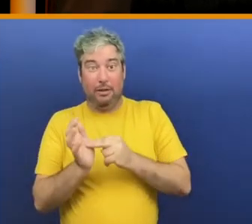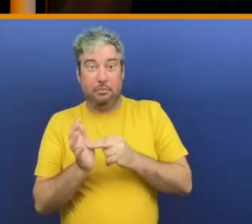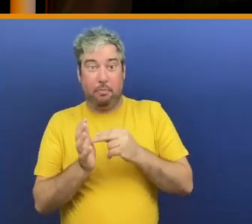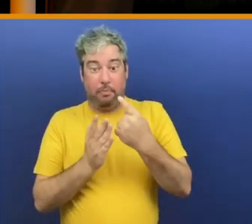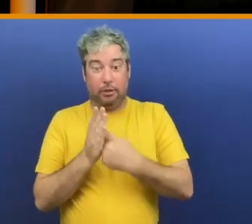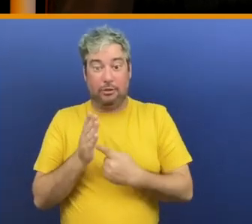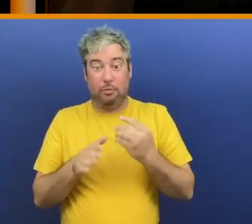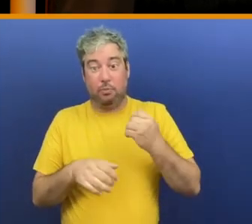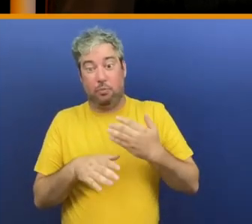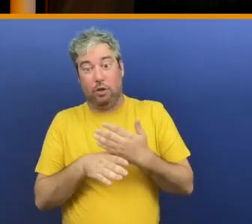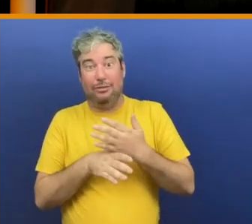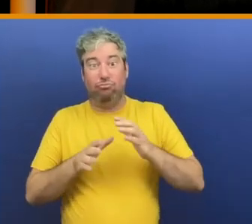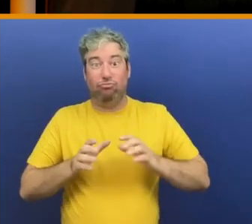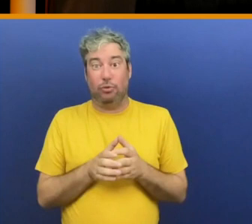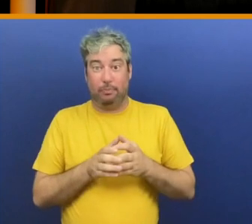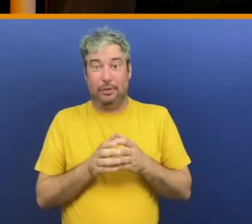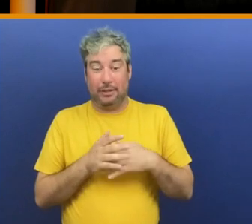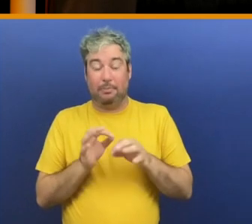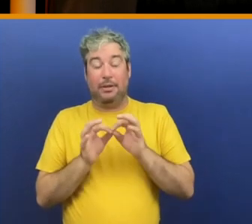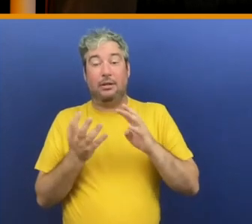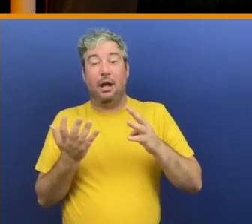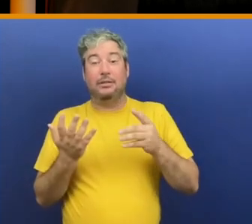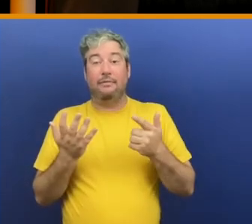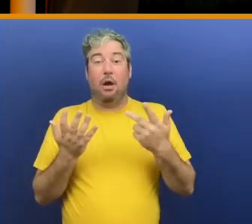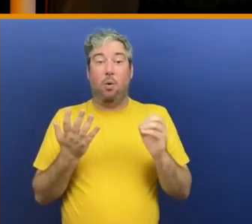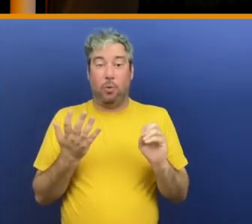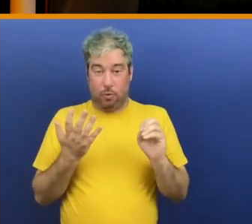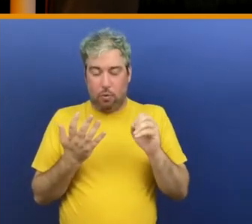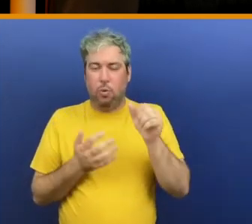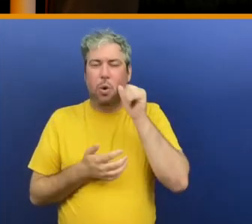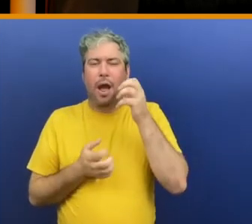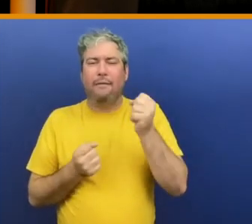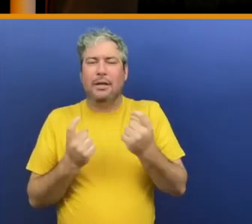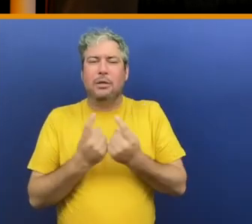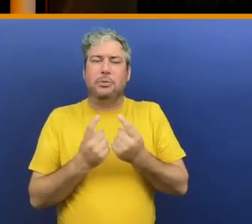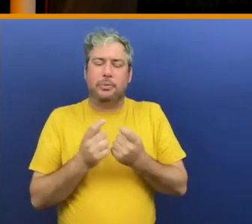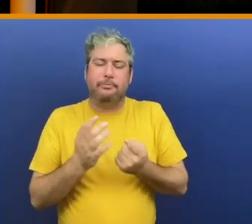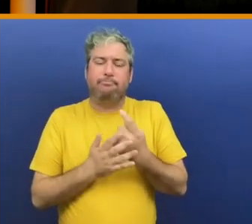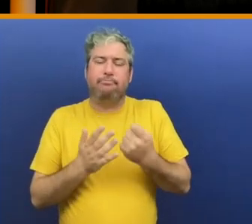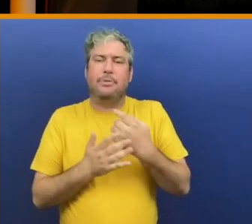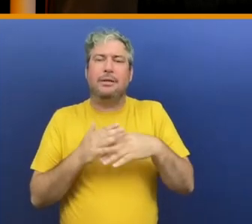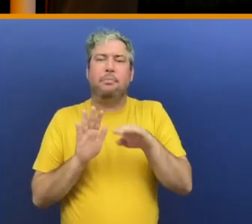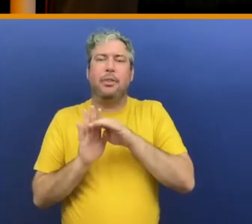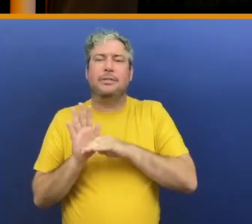up between policy making and at short notice, and our parliamentarians need to speak out on such.